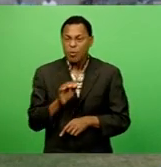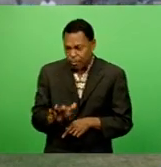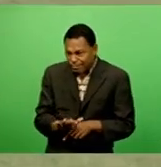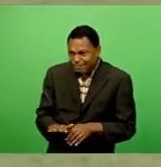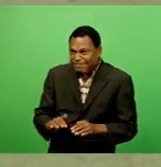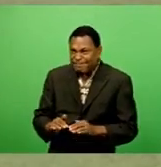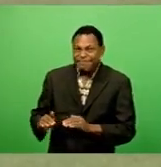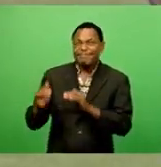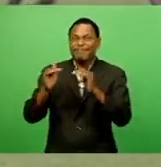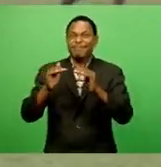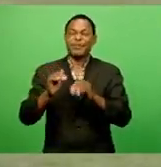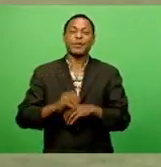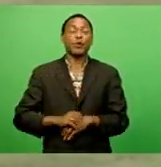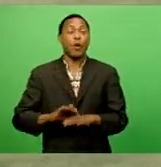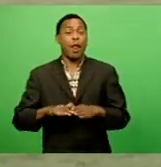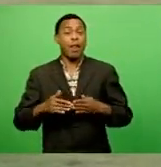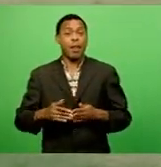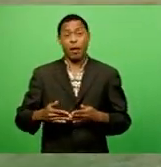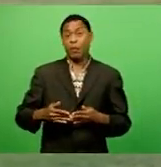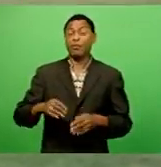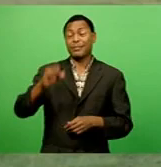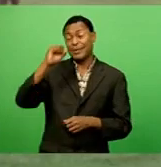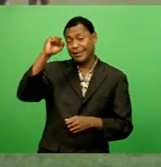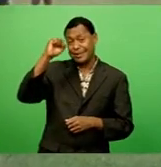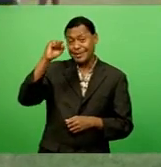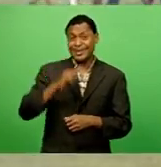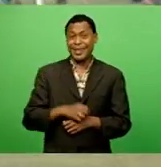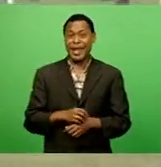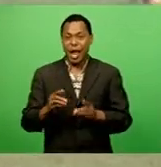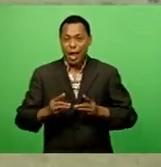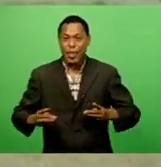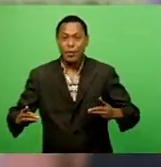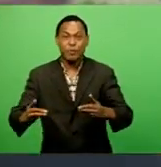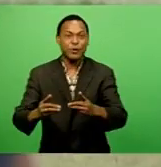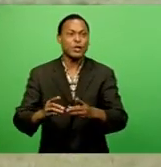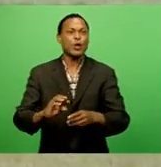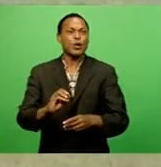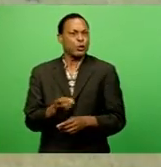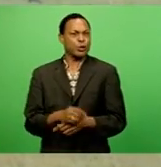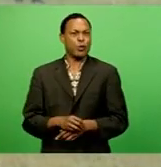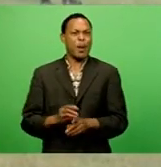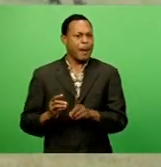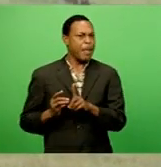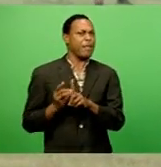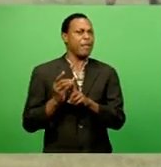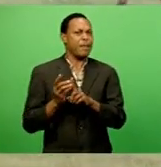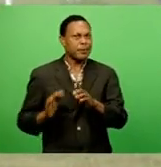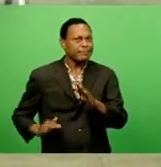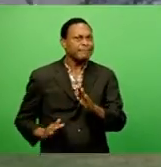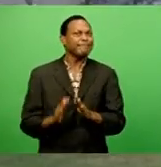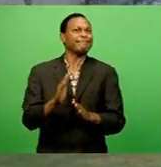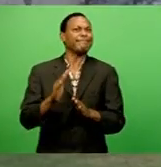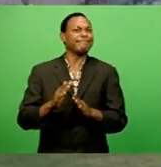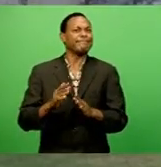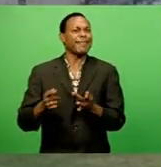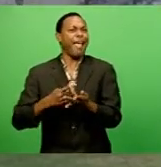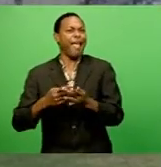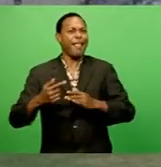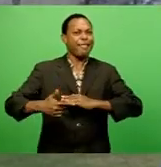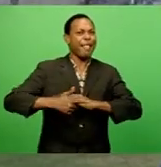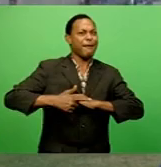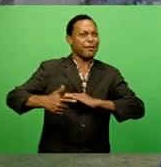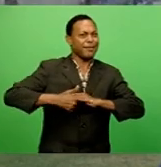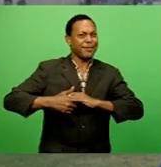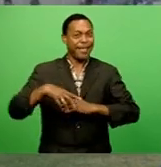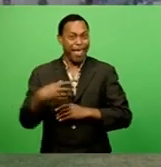from senior division to now Nasino last year. There's a lot of development, but this is another level. This is where players are much